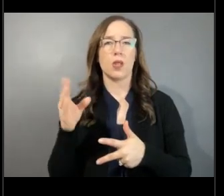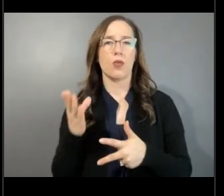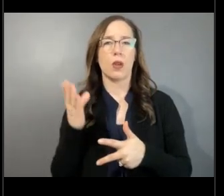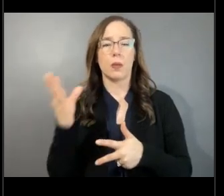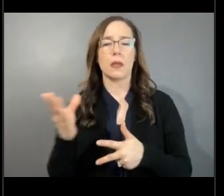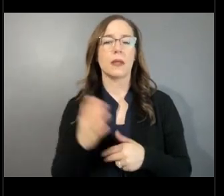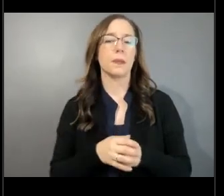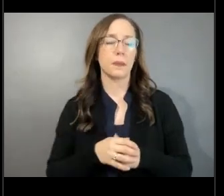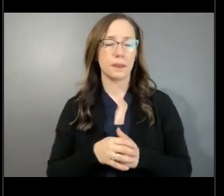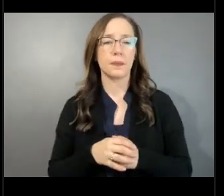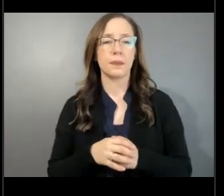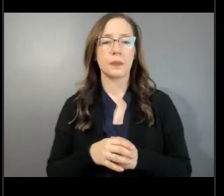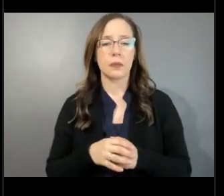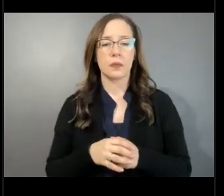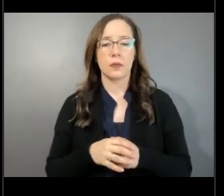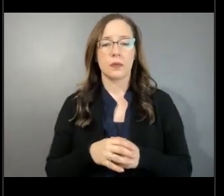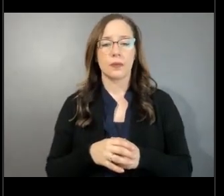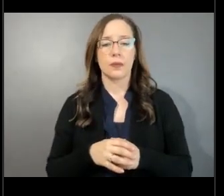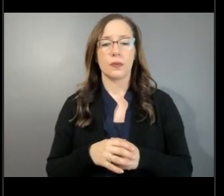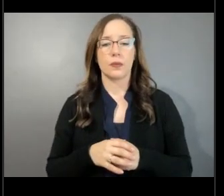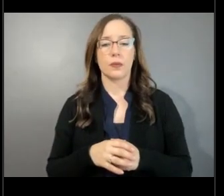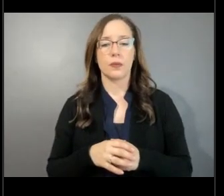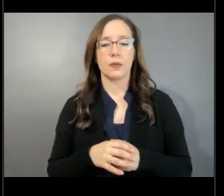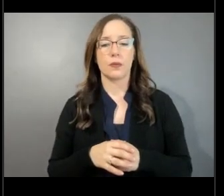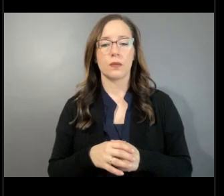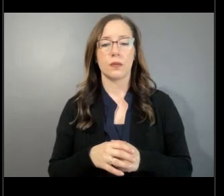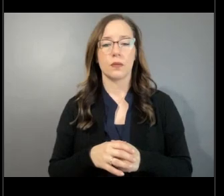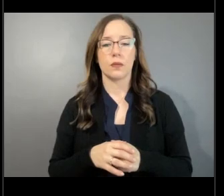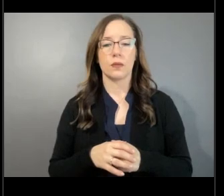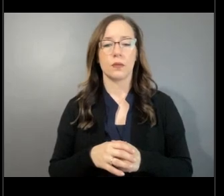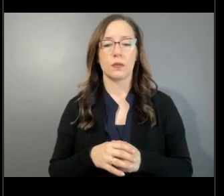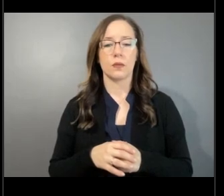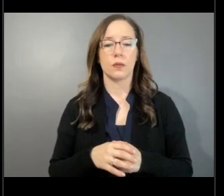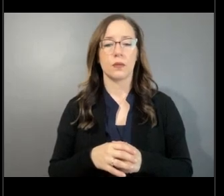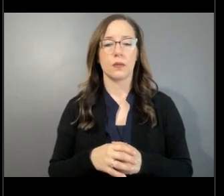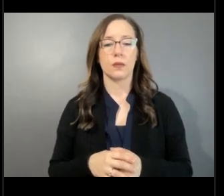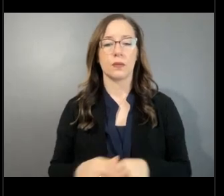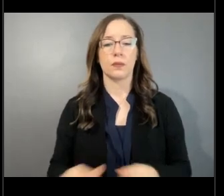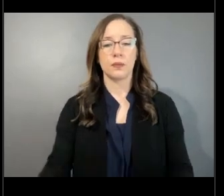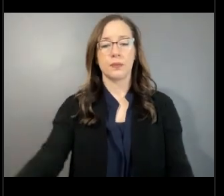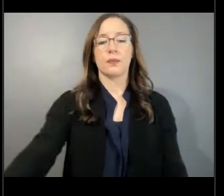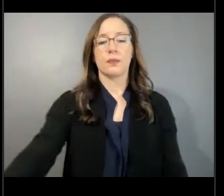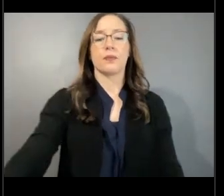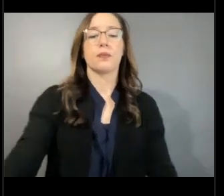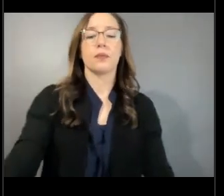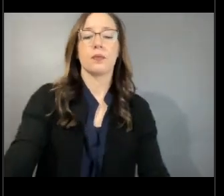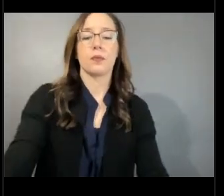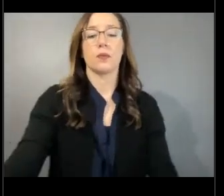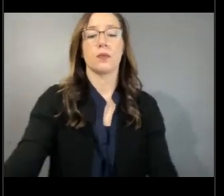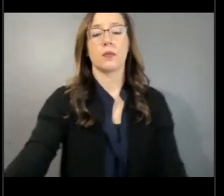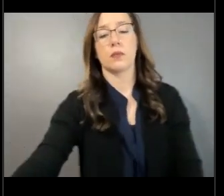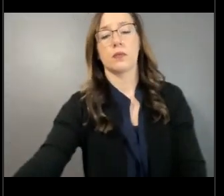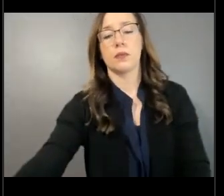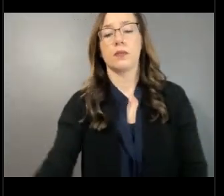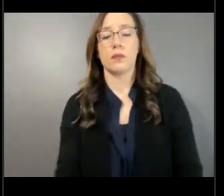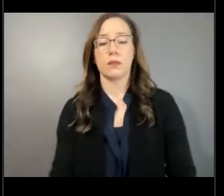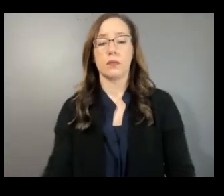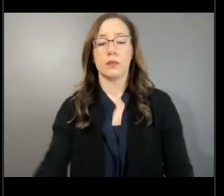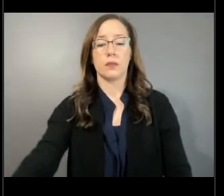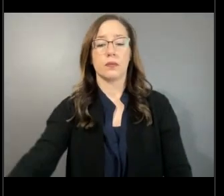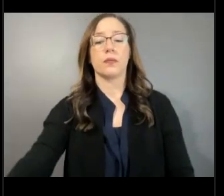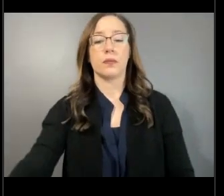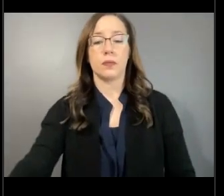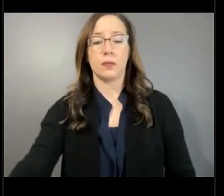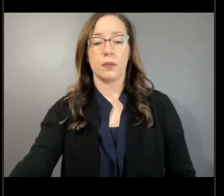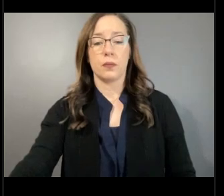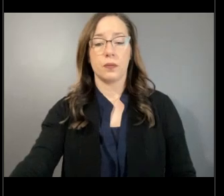8.33%, where 7% is recommended. And 89% of you got that one correct.